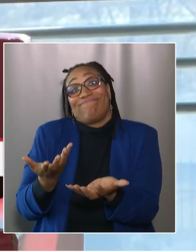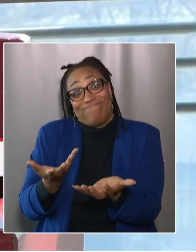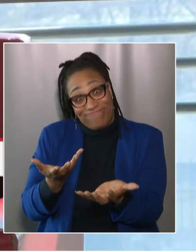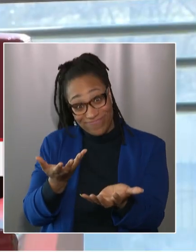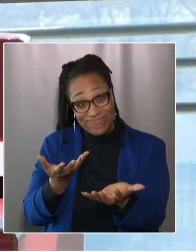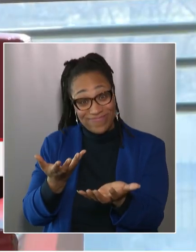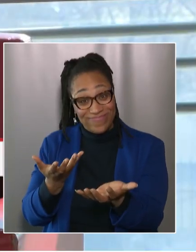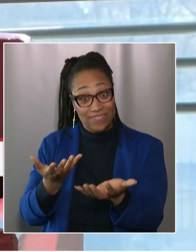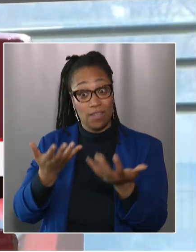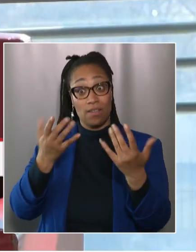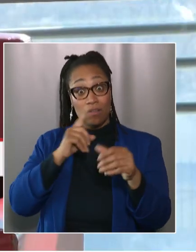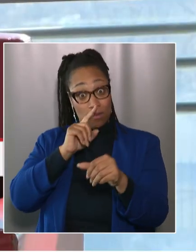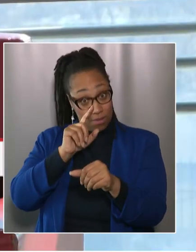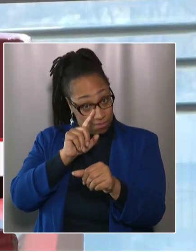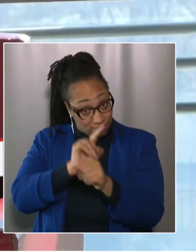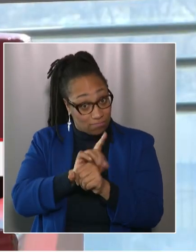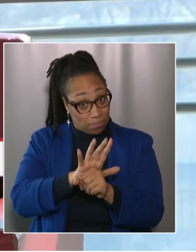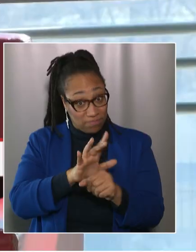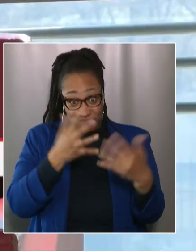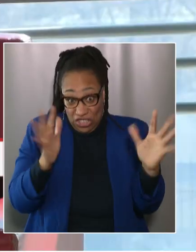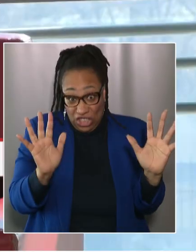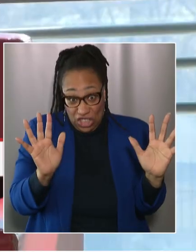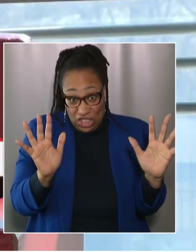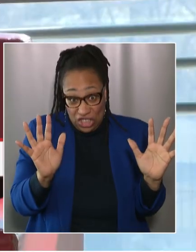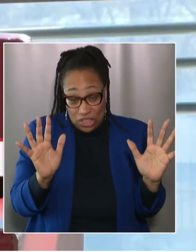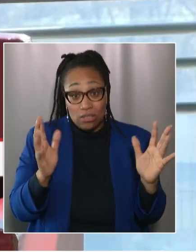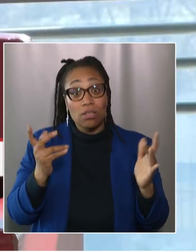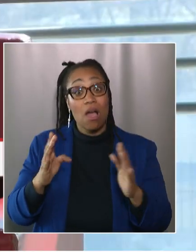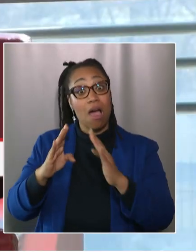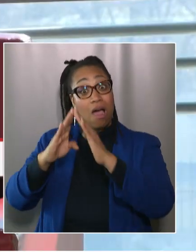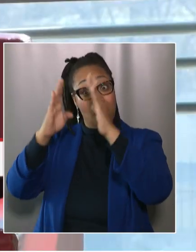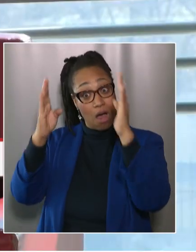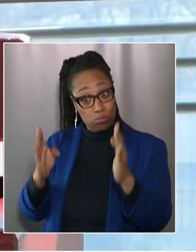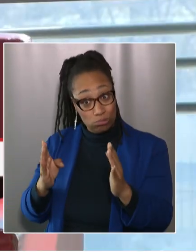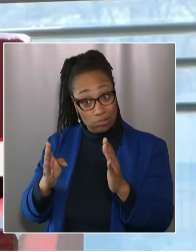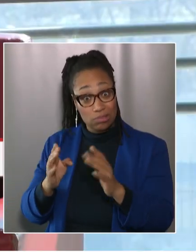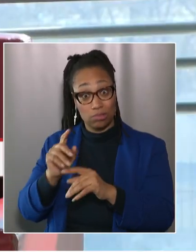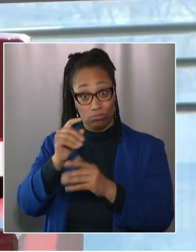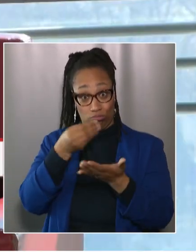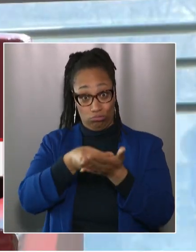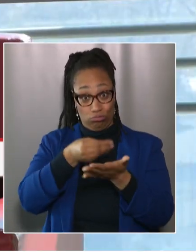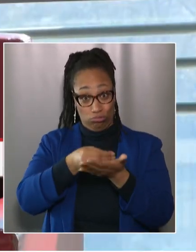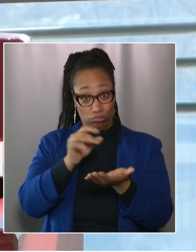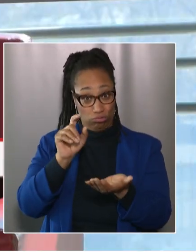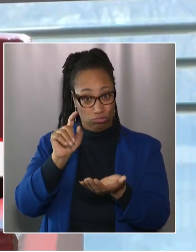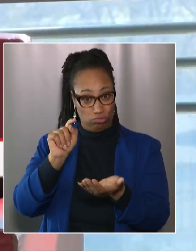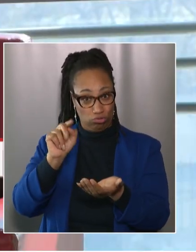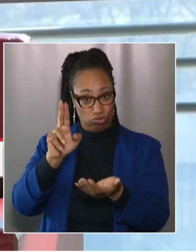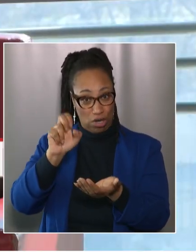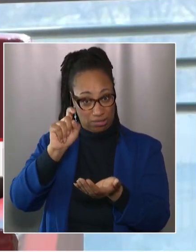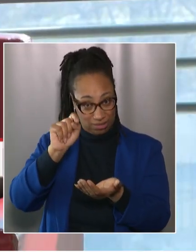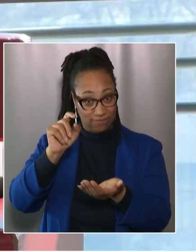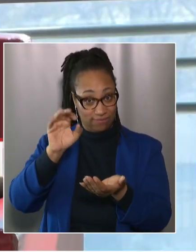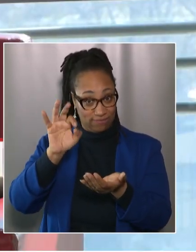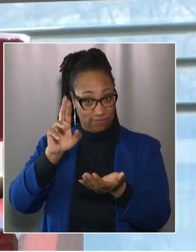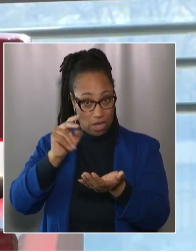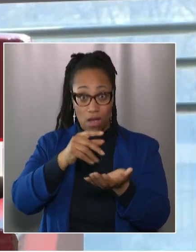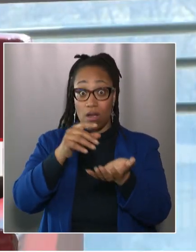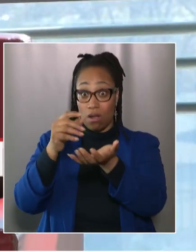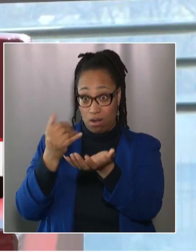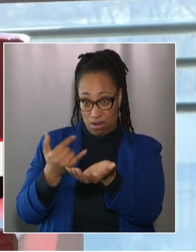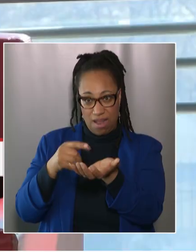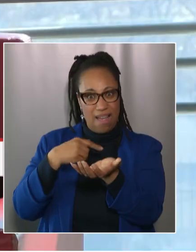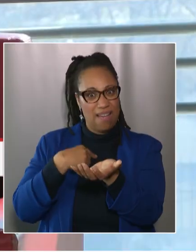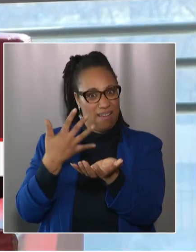that the Housing Production Trust Fund had at least $100 million every year. And we've done that. I think I'm on my 12th budget. I think